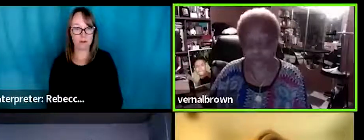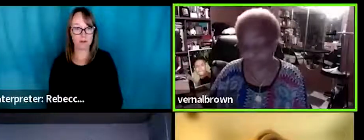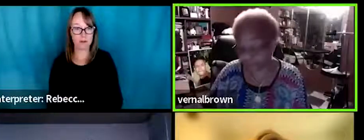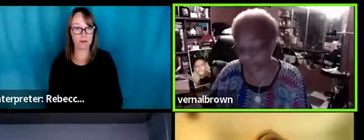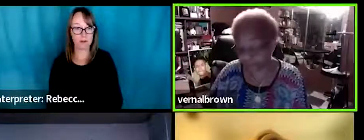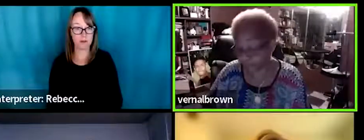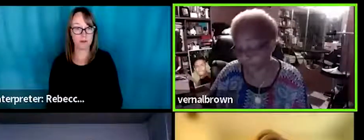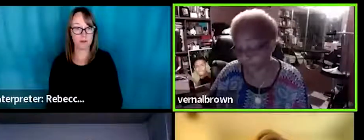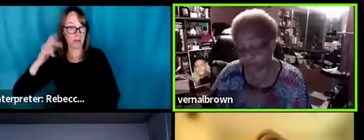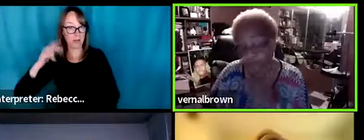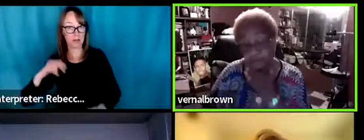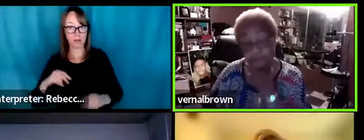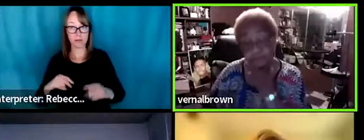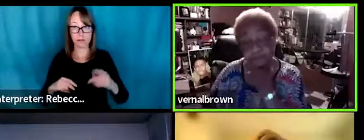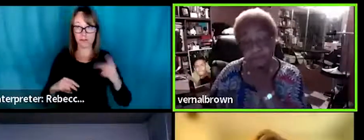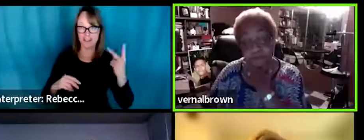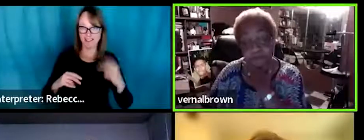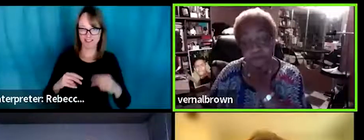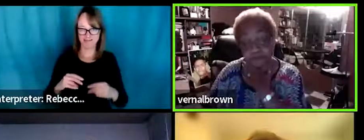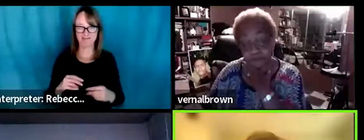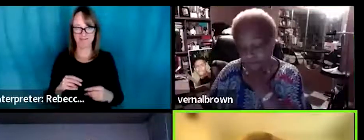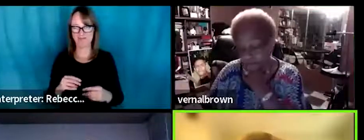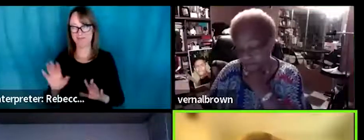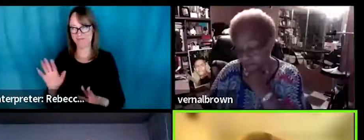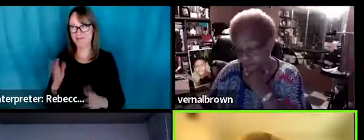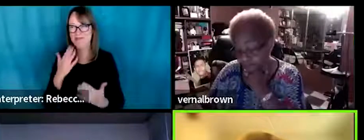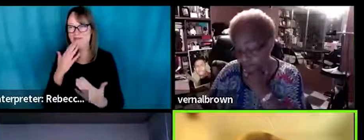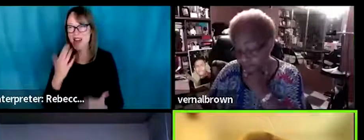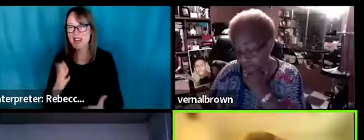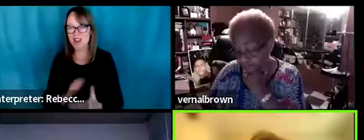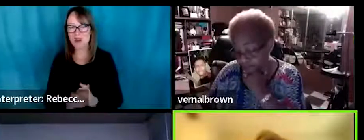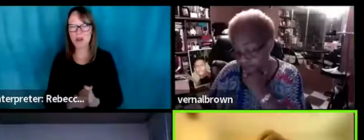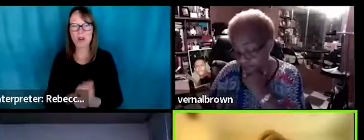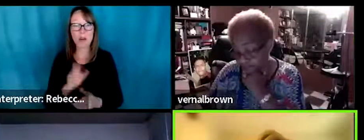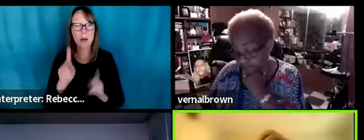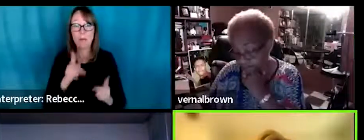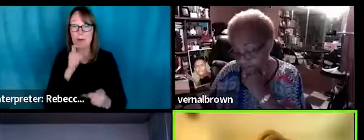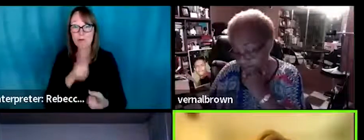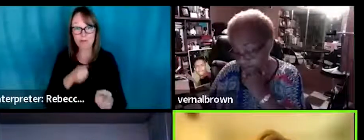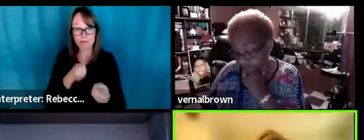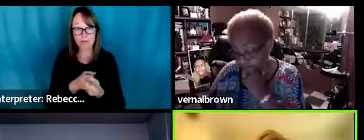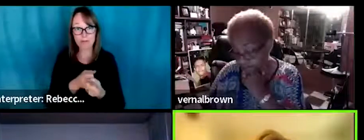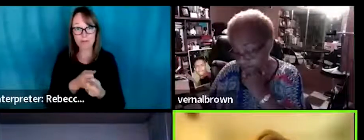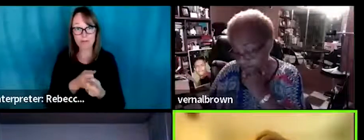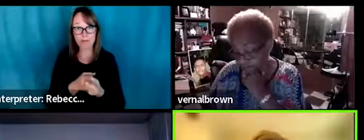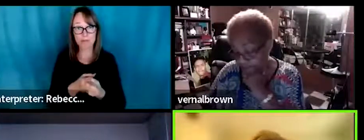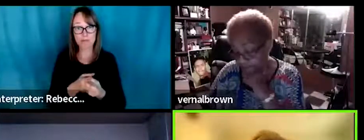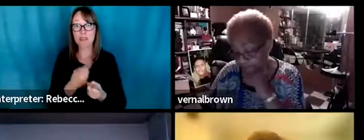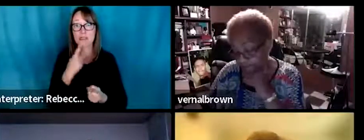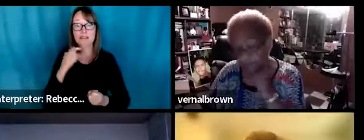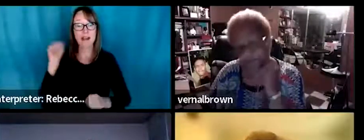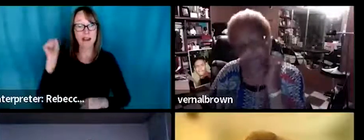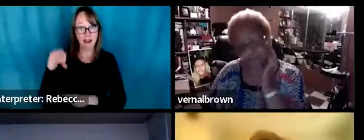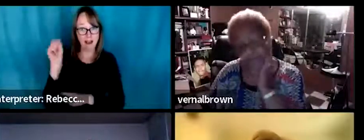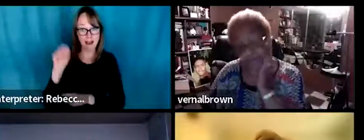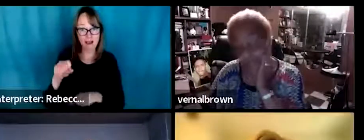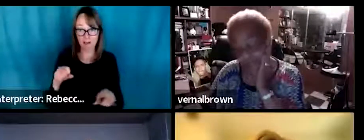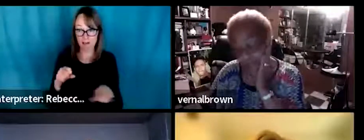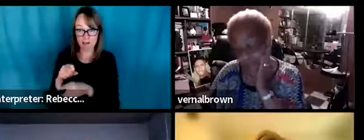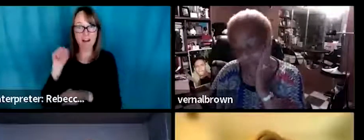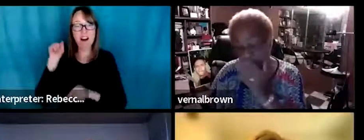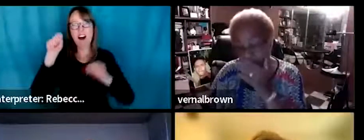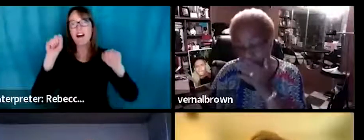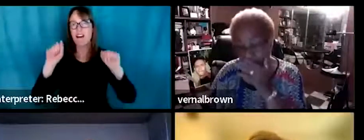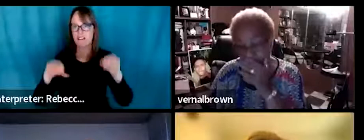More seconds. Thank you. All those in favor, please signify by saying aye. Aye.